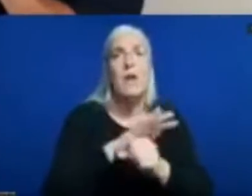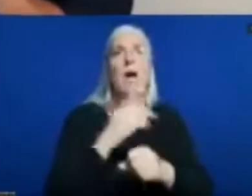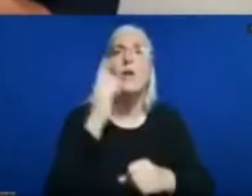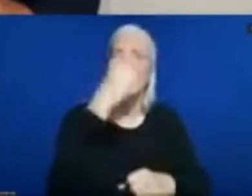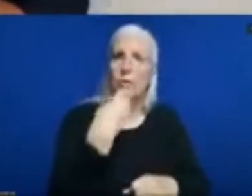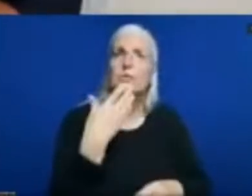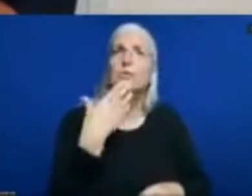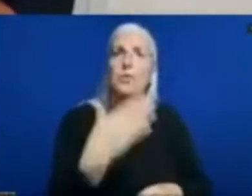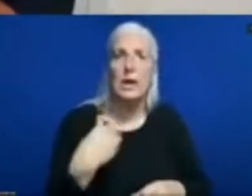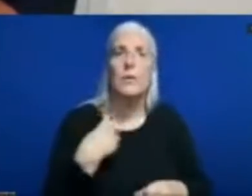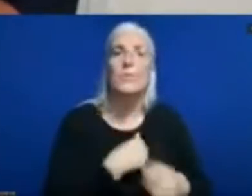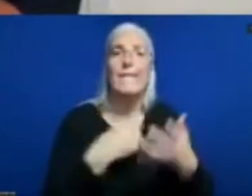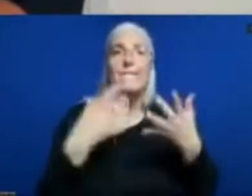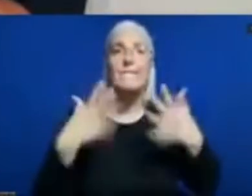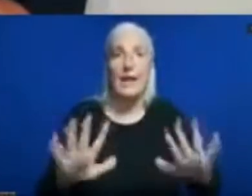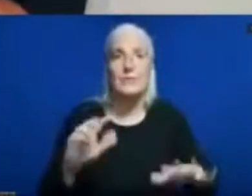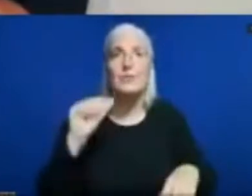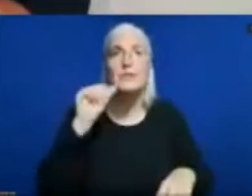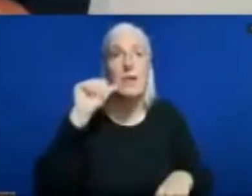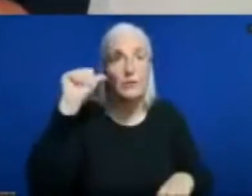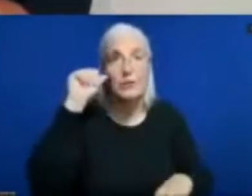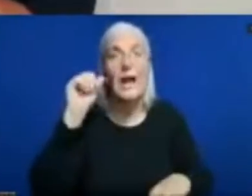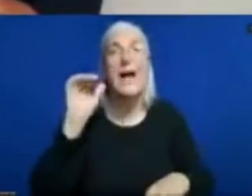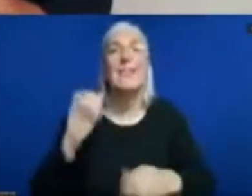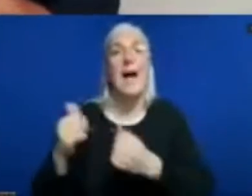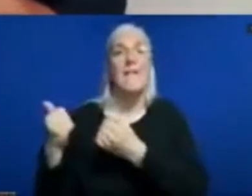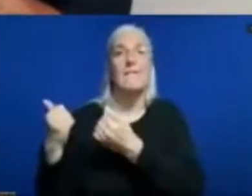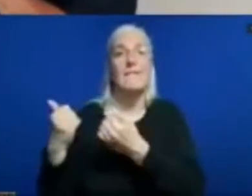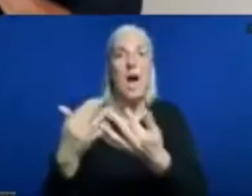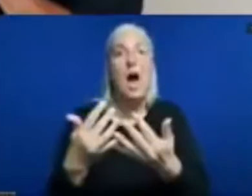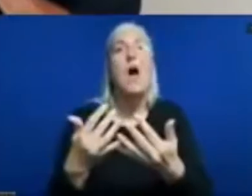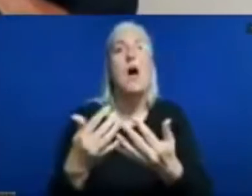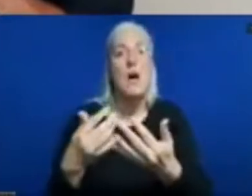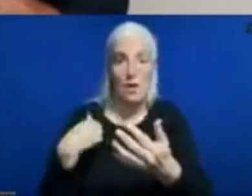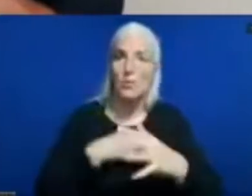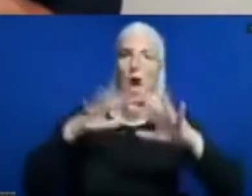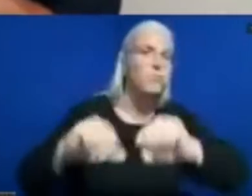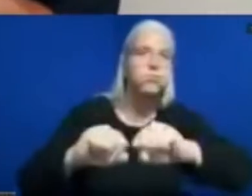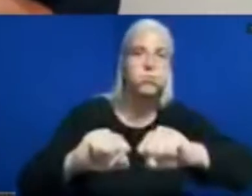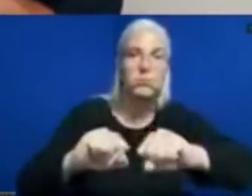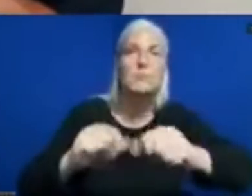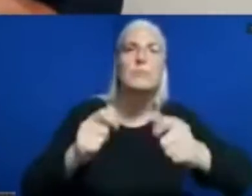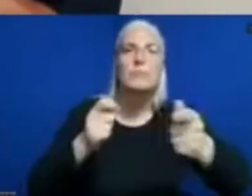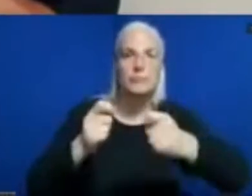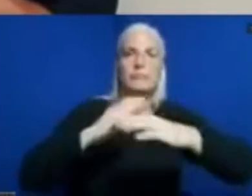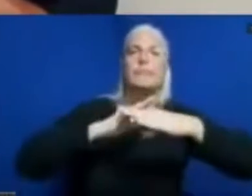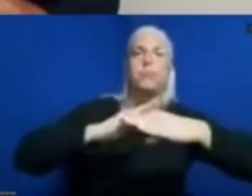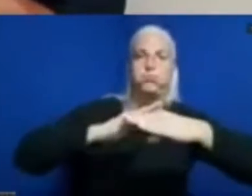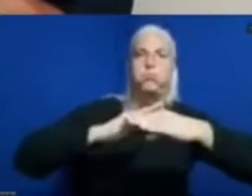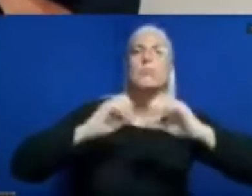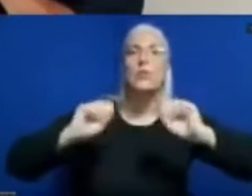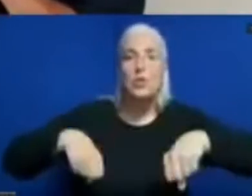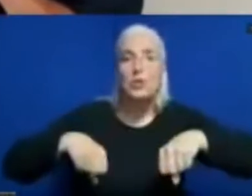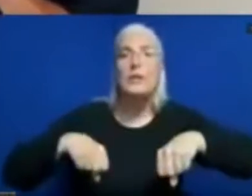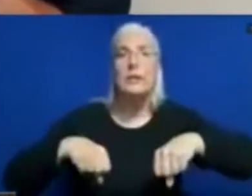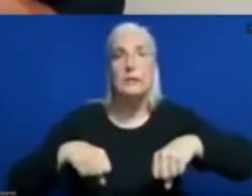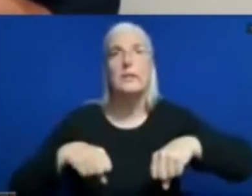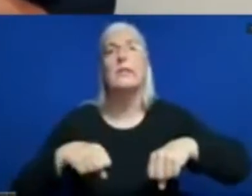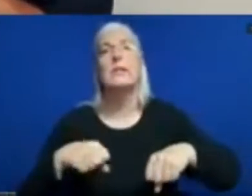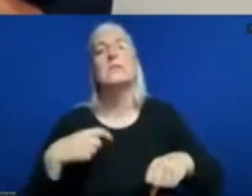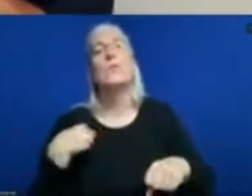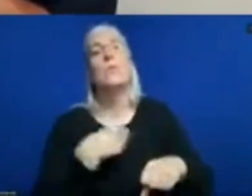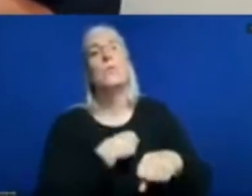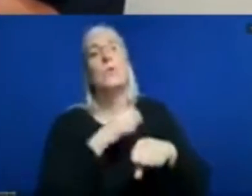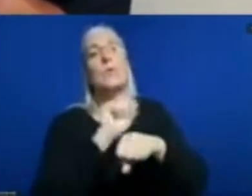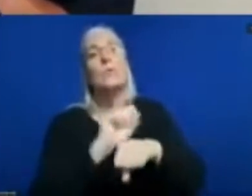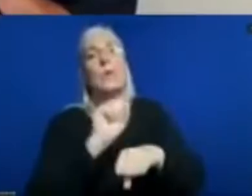and that sealed any sort of incursion of fire from the north. And then working with the east zone, they've finished up around Dyer Mountain, and